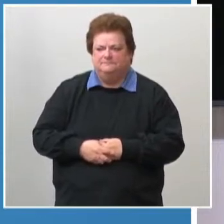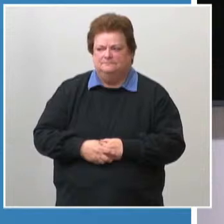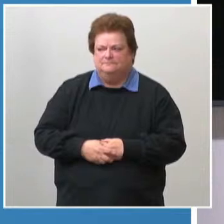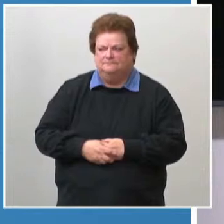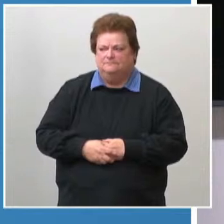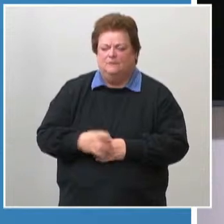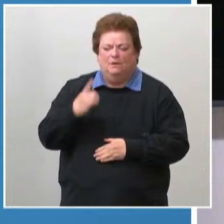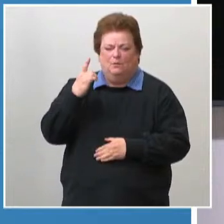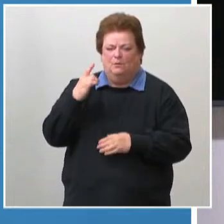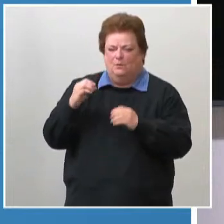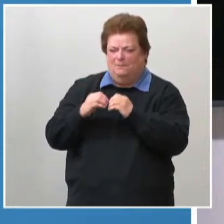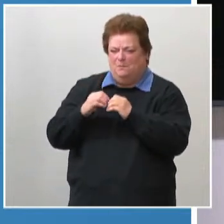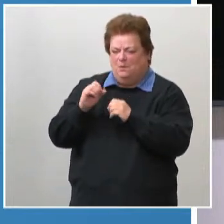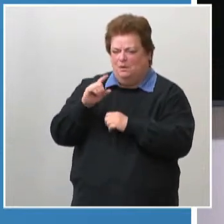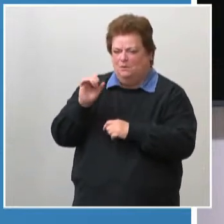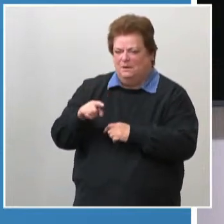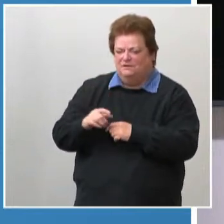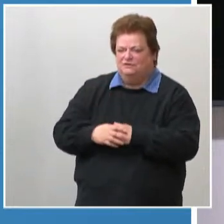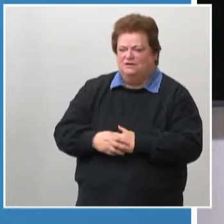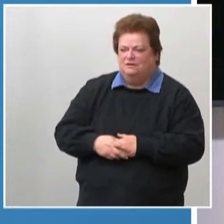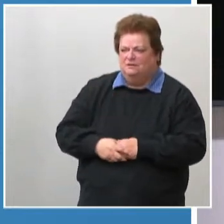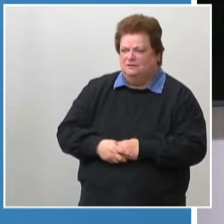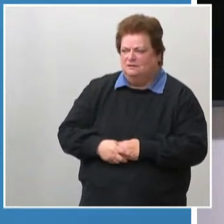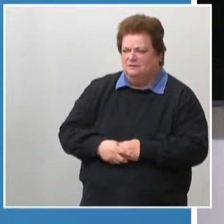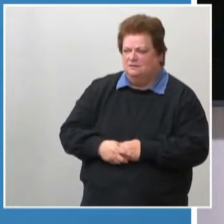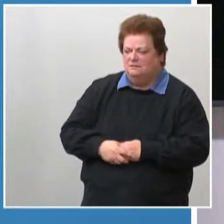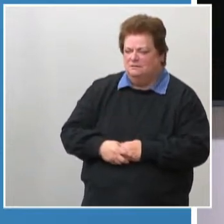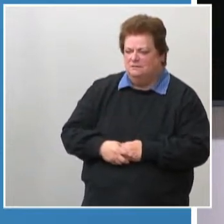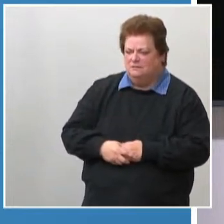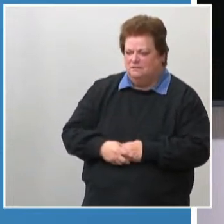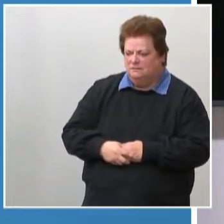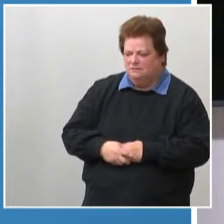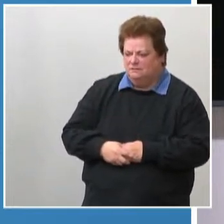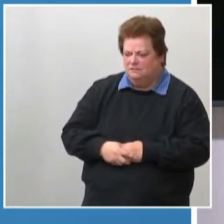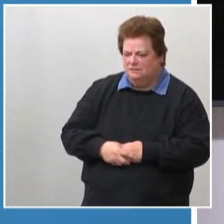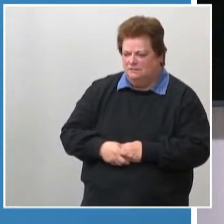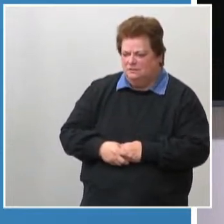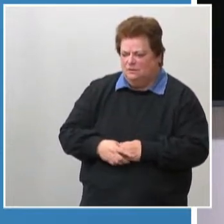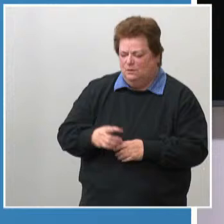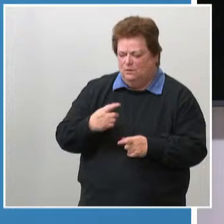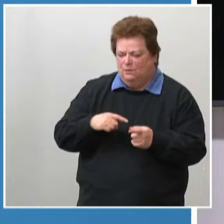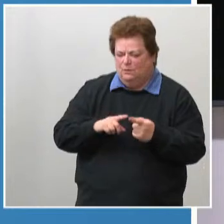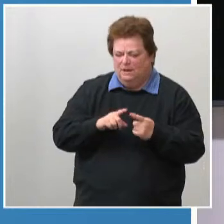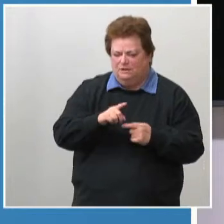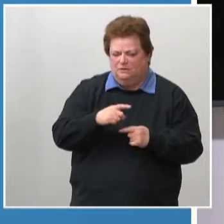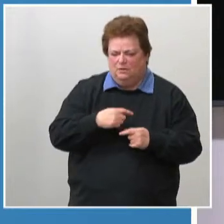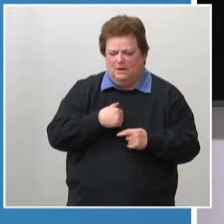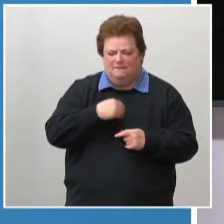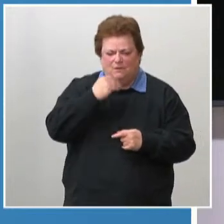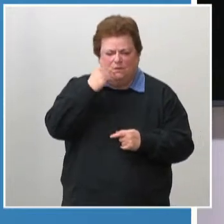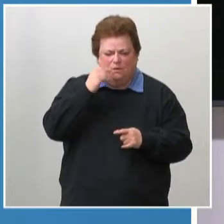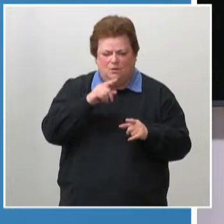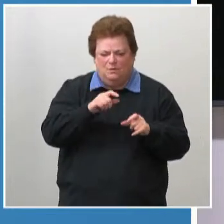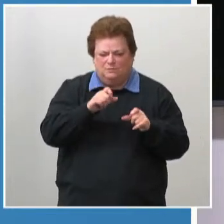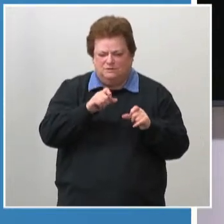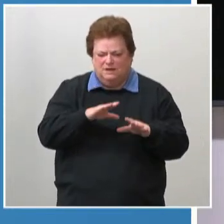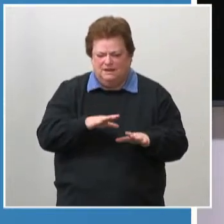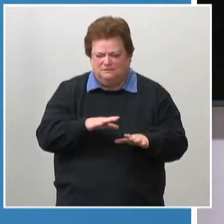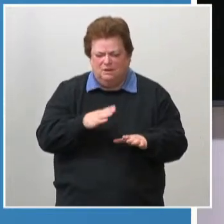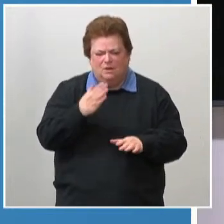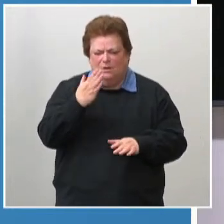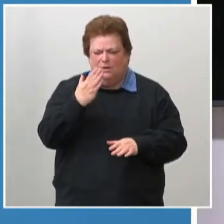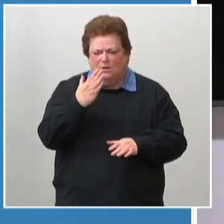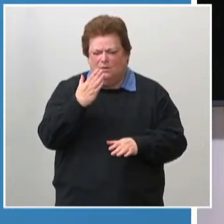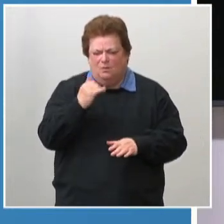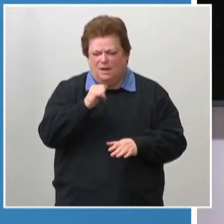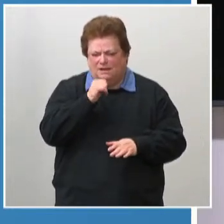So one last question. Why, when people report a home test, will it not be reflected in the dashboard? How will